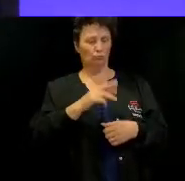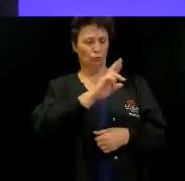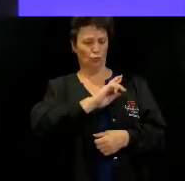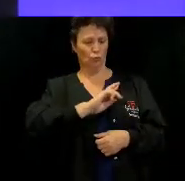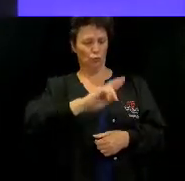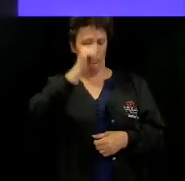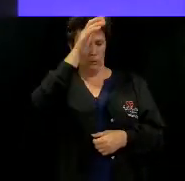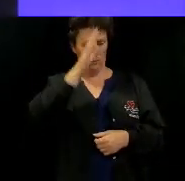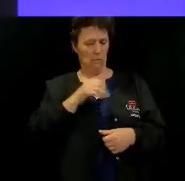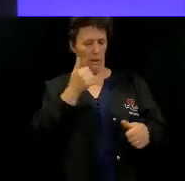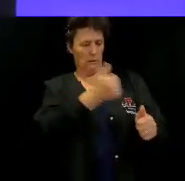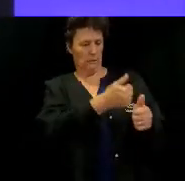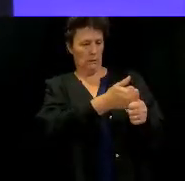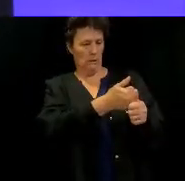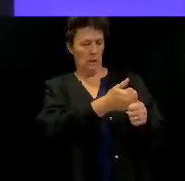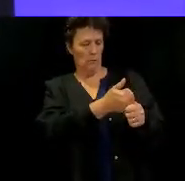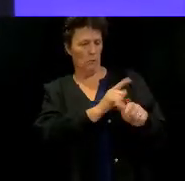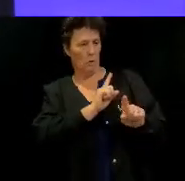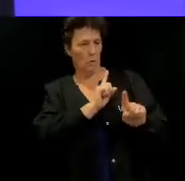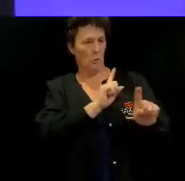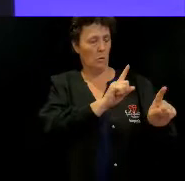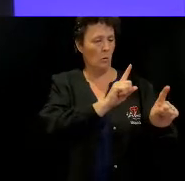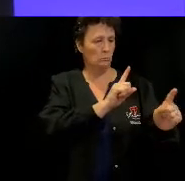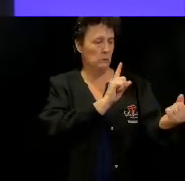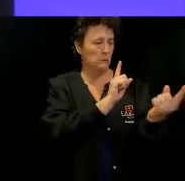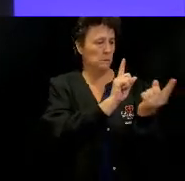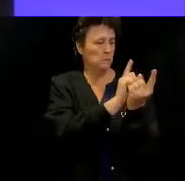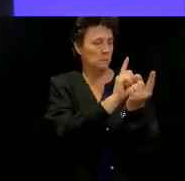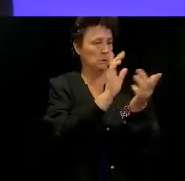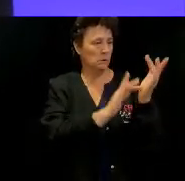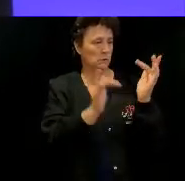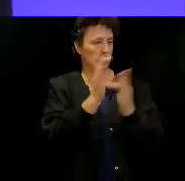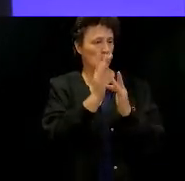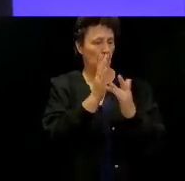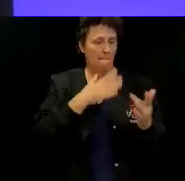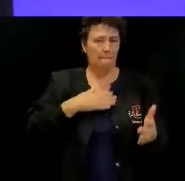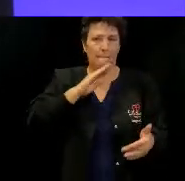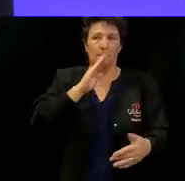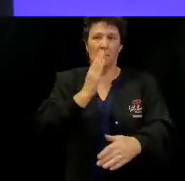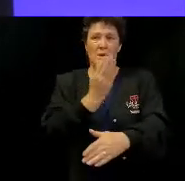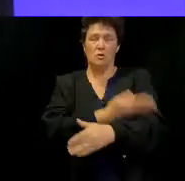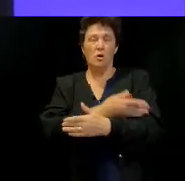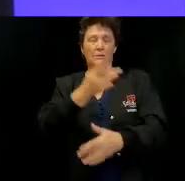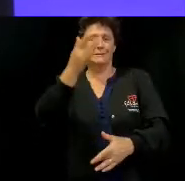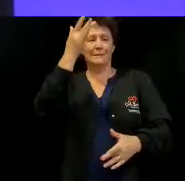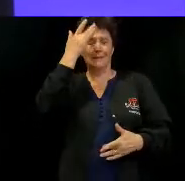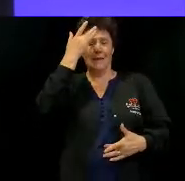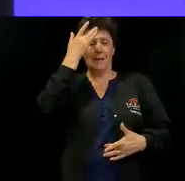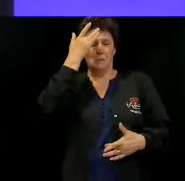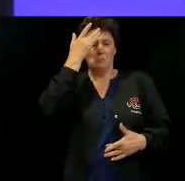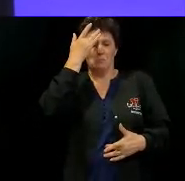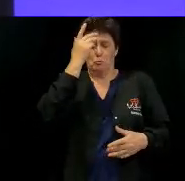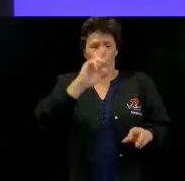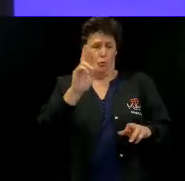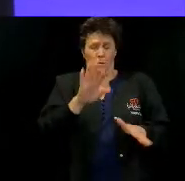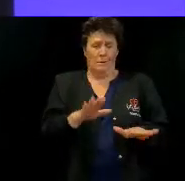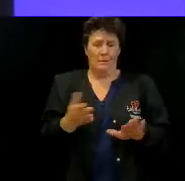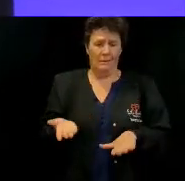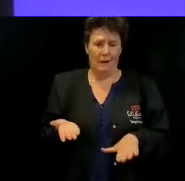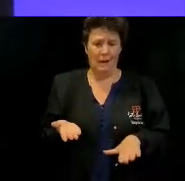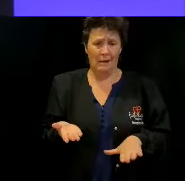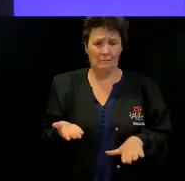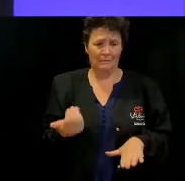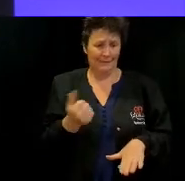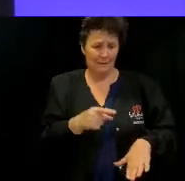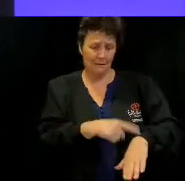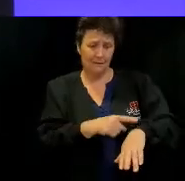this religious man came to Jesus and said, listen, my daughter is sick, ready to die, right? And all of a